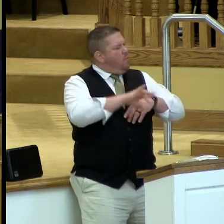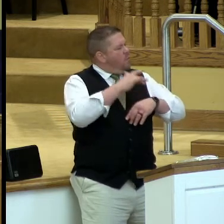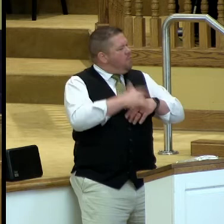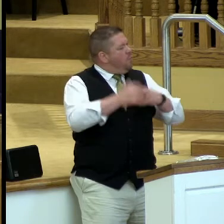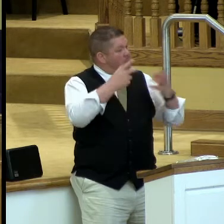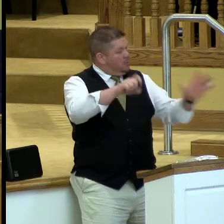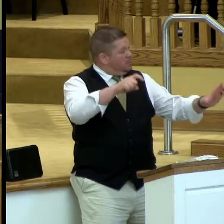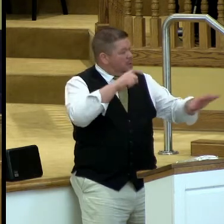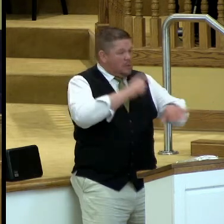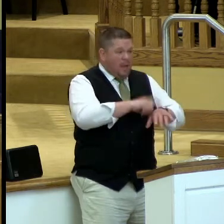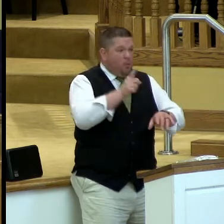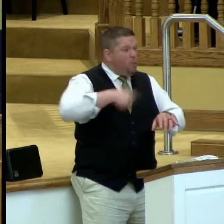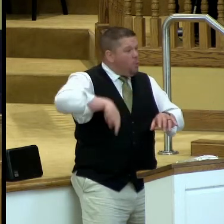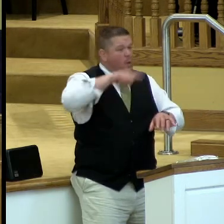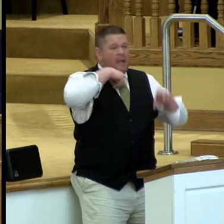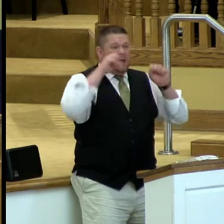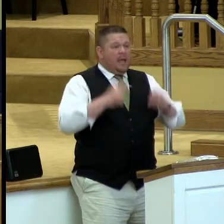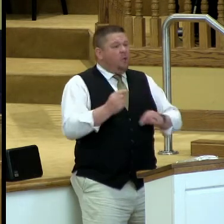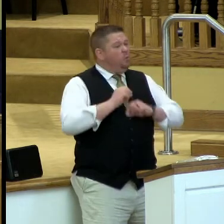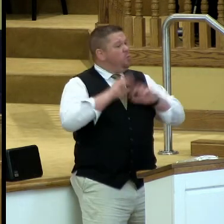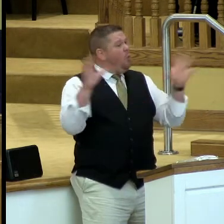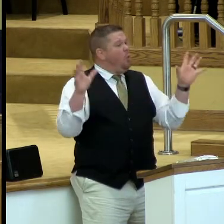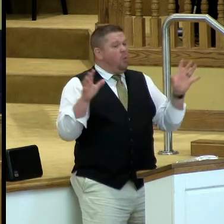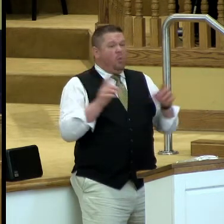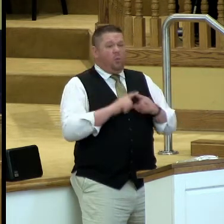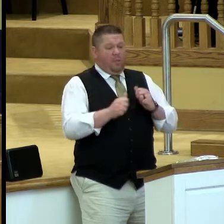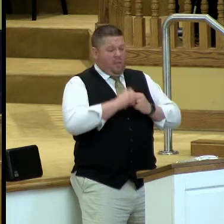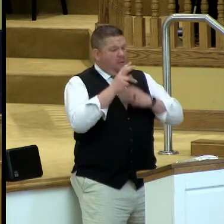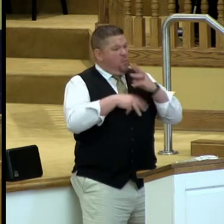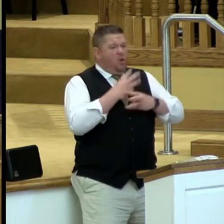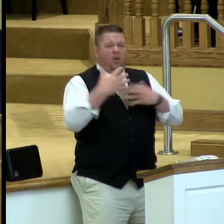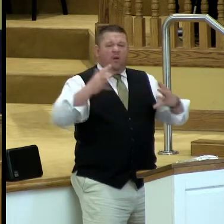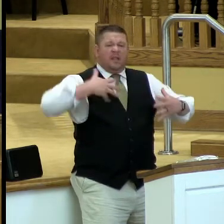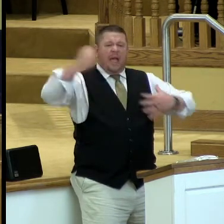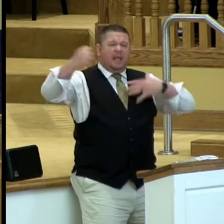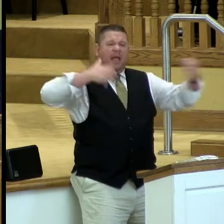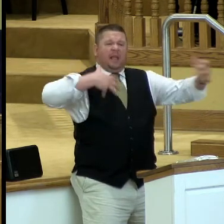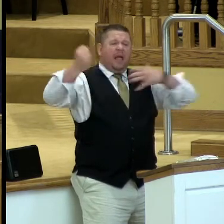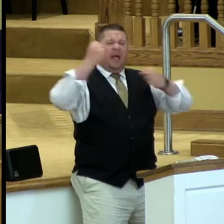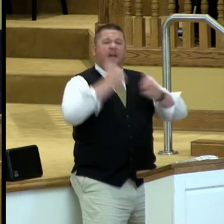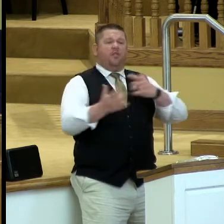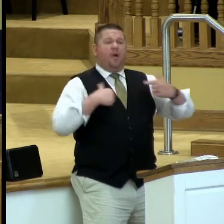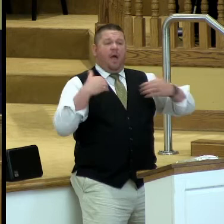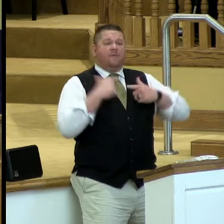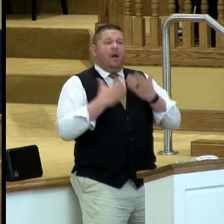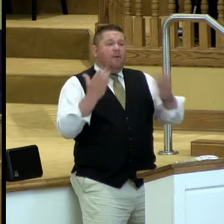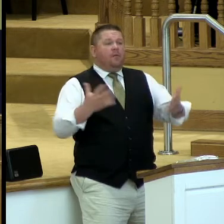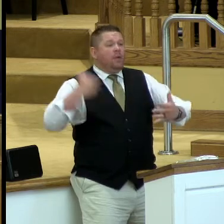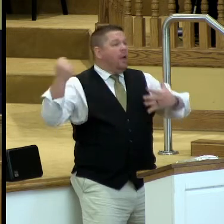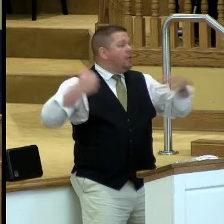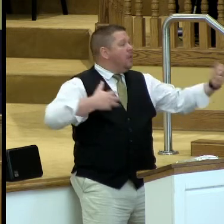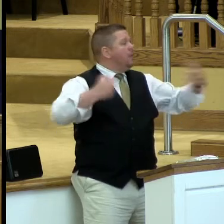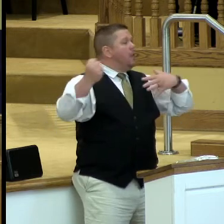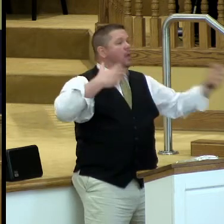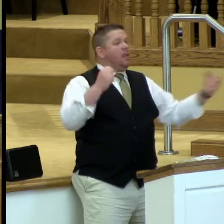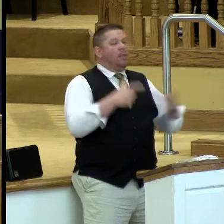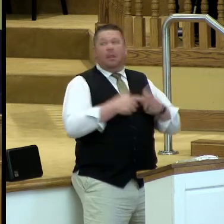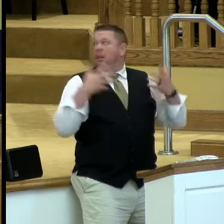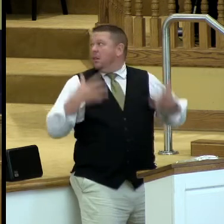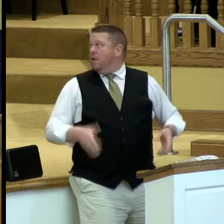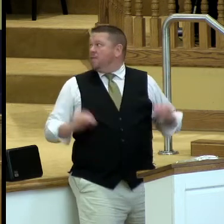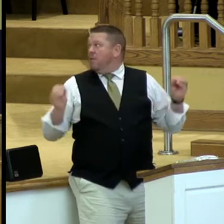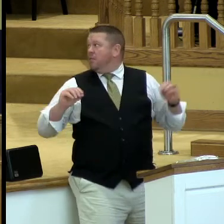There comes a time to where you can do no more with your vessel. The world's already taken everything you have to offer.